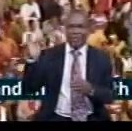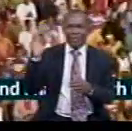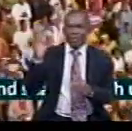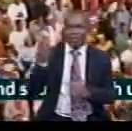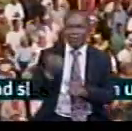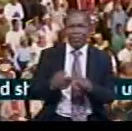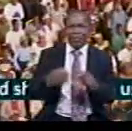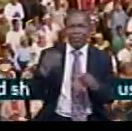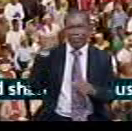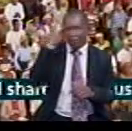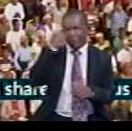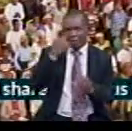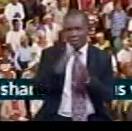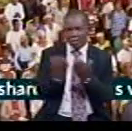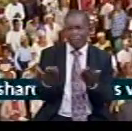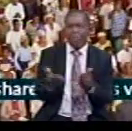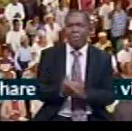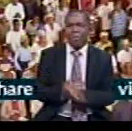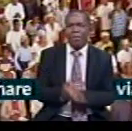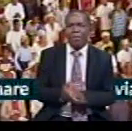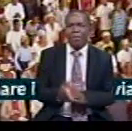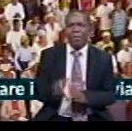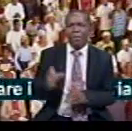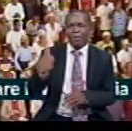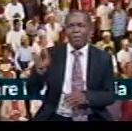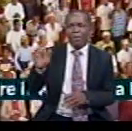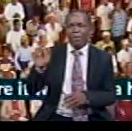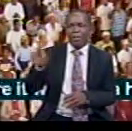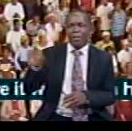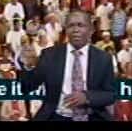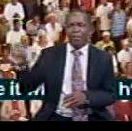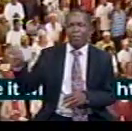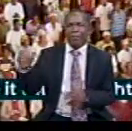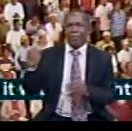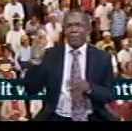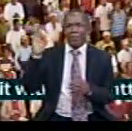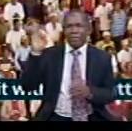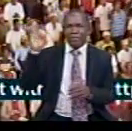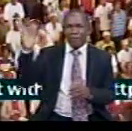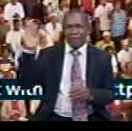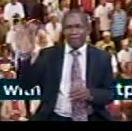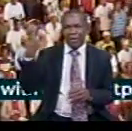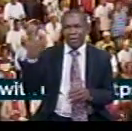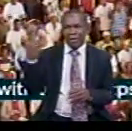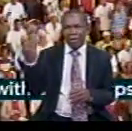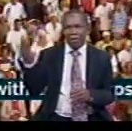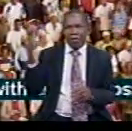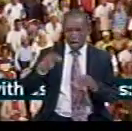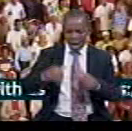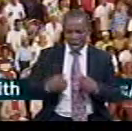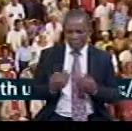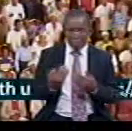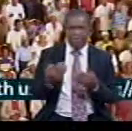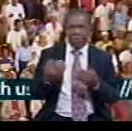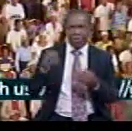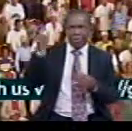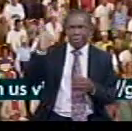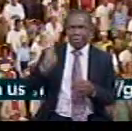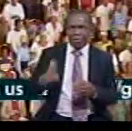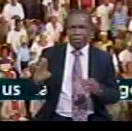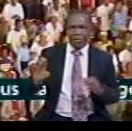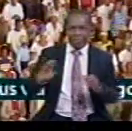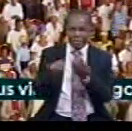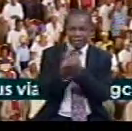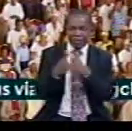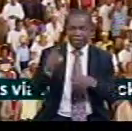Afewo testified of how God delivered him from lower eyelid challenge. He had been suffering for the